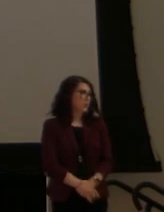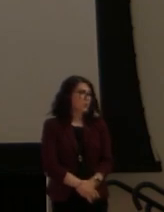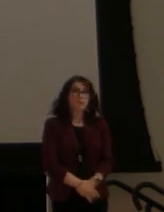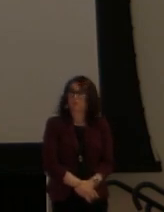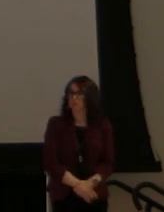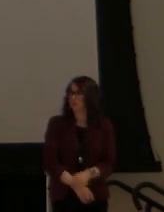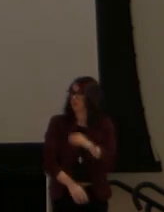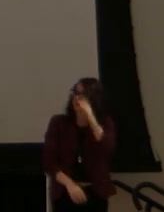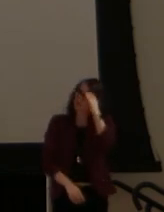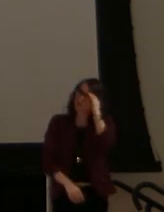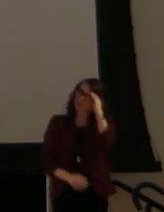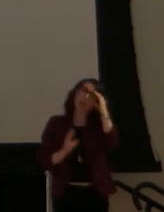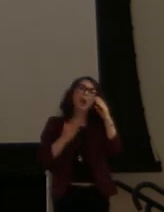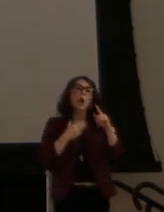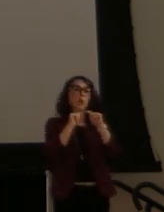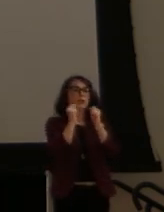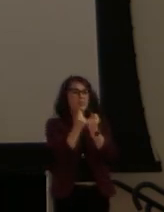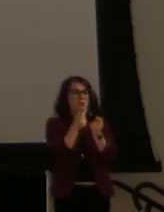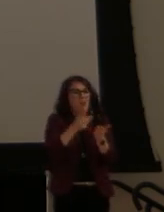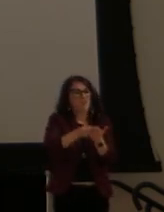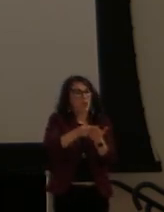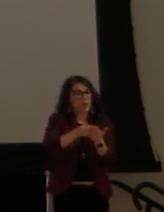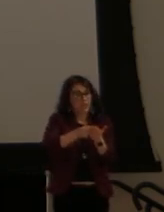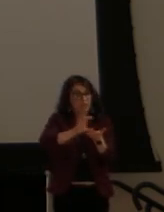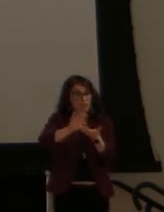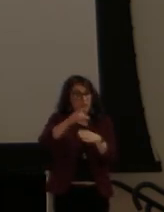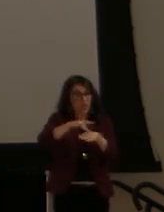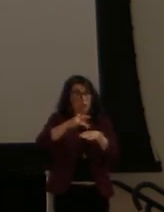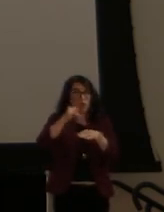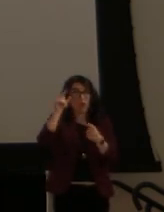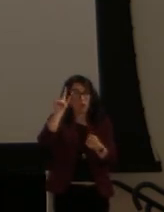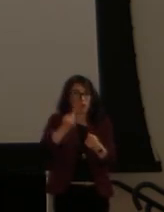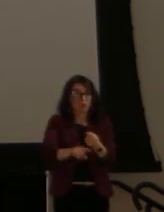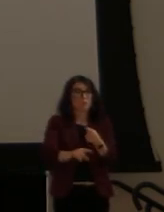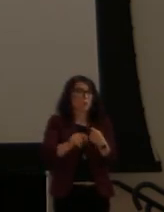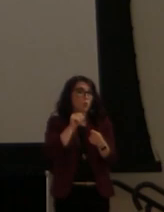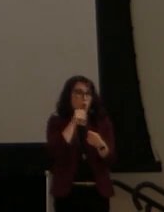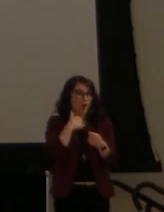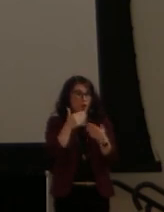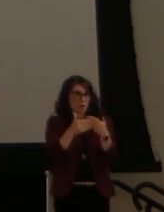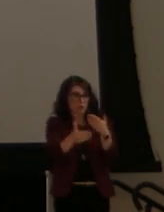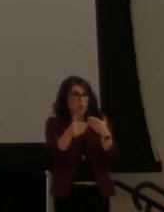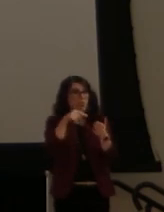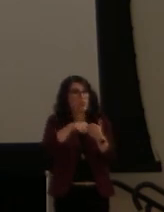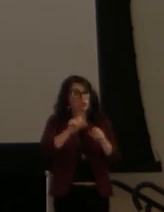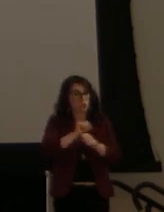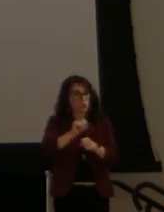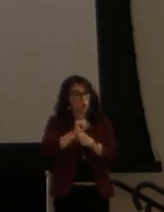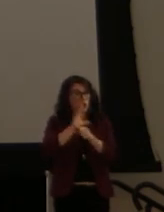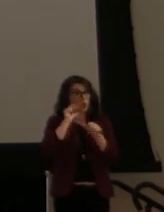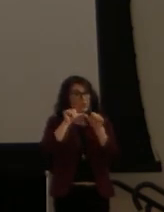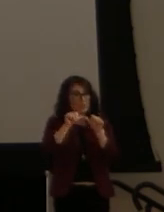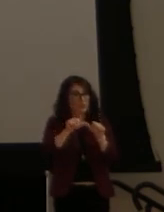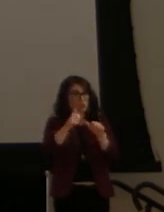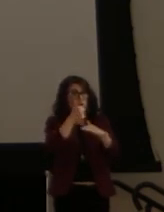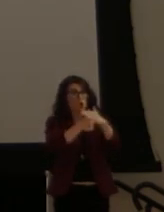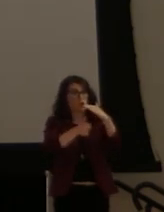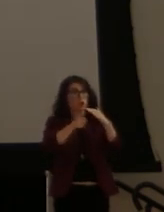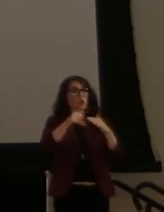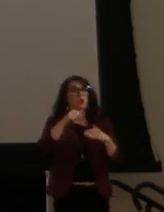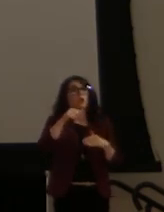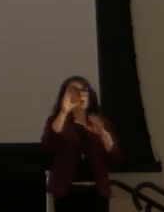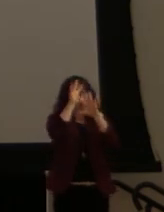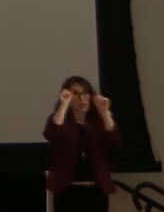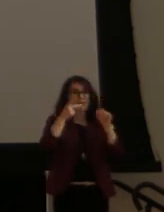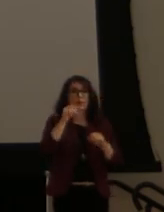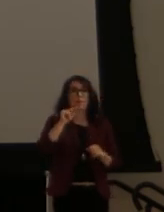As the funding for our team is coming to a close, this work will live and continue under President Pinto's Next Lives